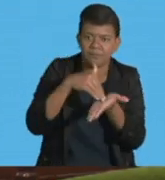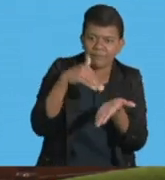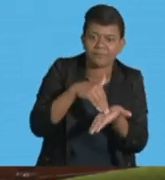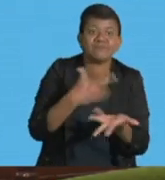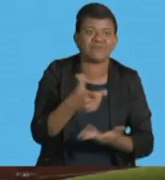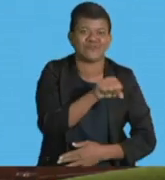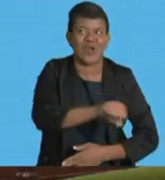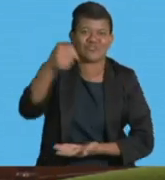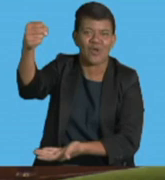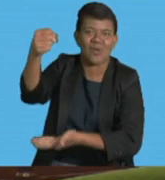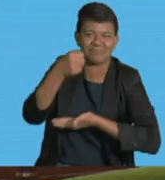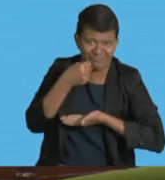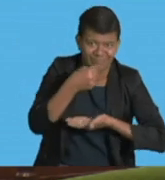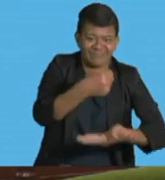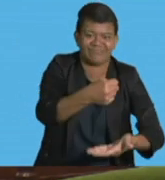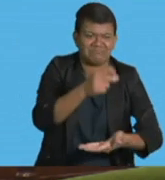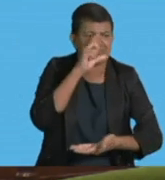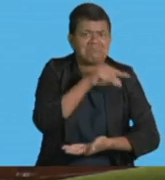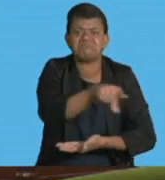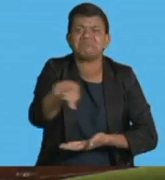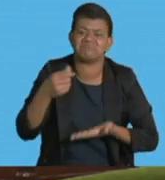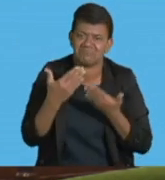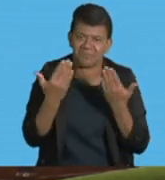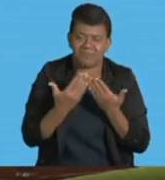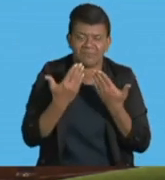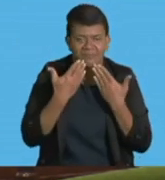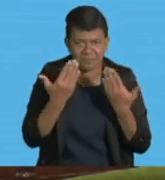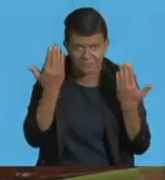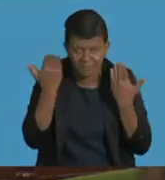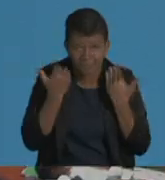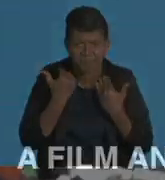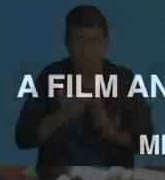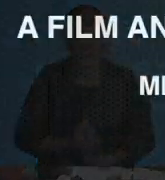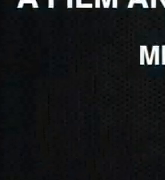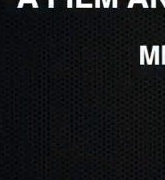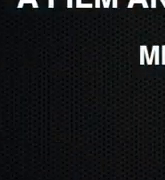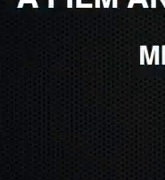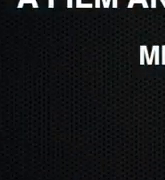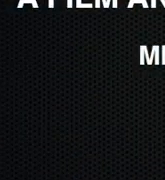topper scholarships in this area. Thank you, Mr. Speaker, sir. Thank the Honourable